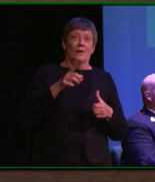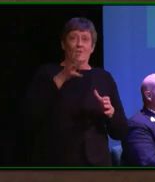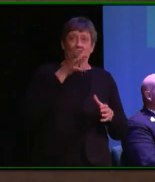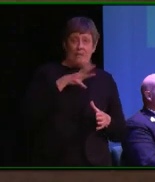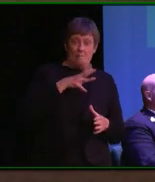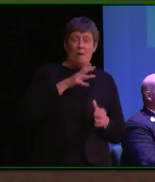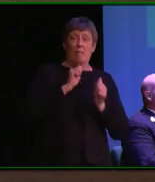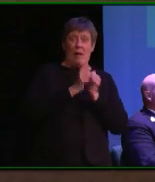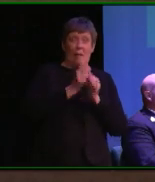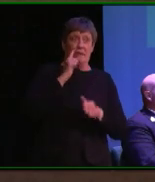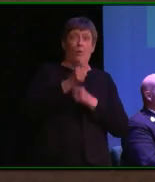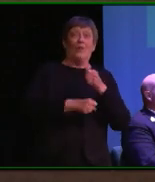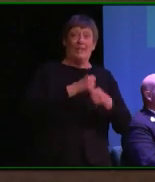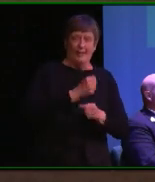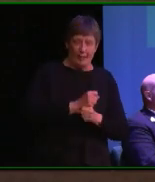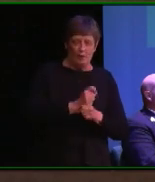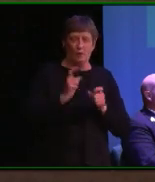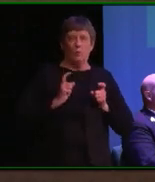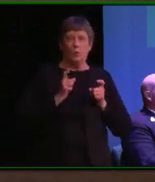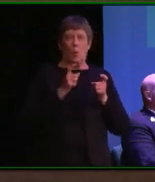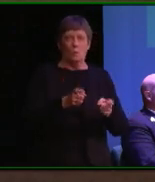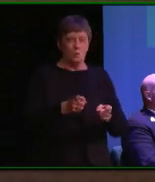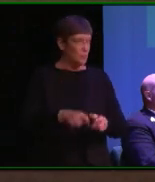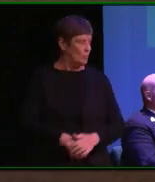of the Year goes to